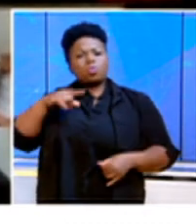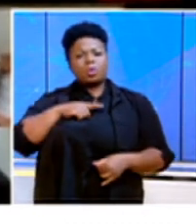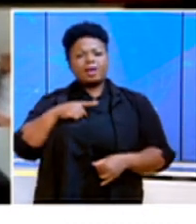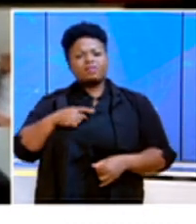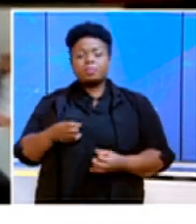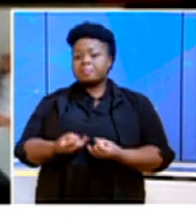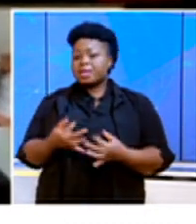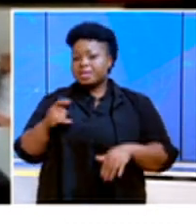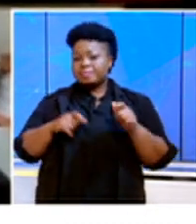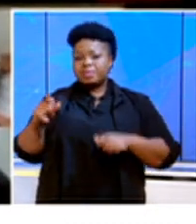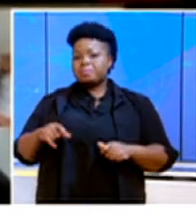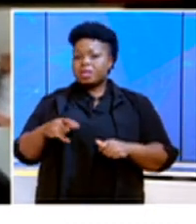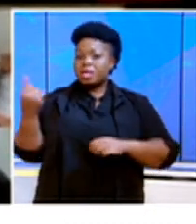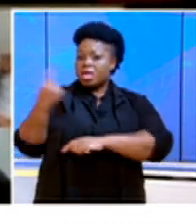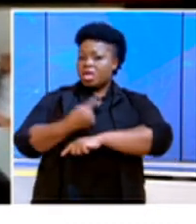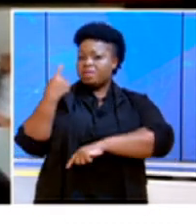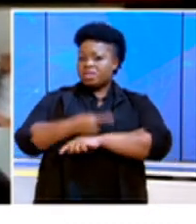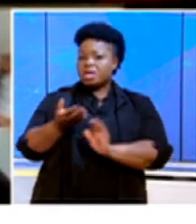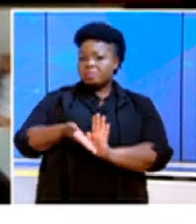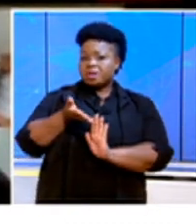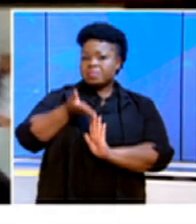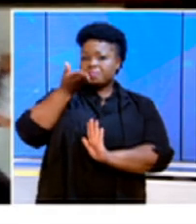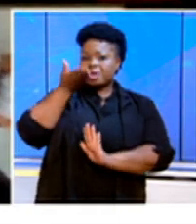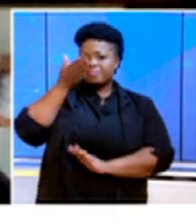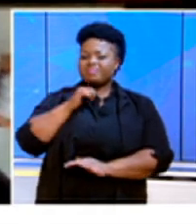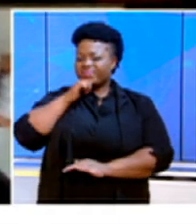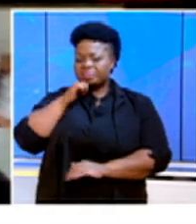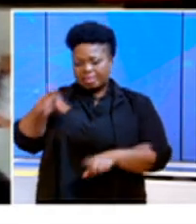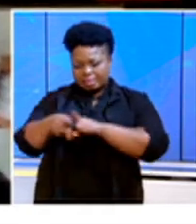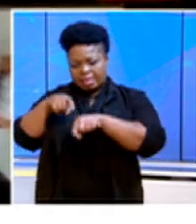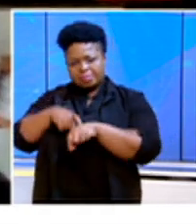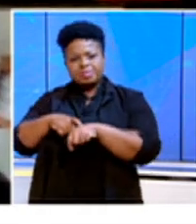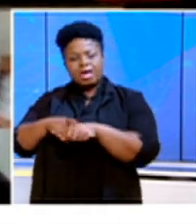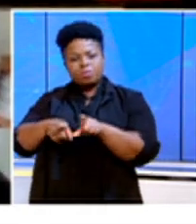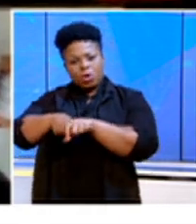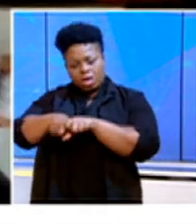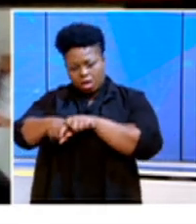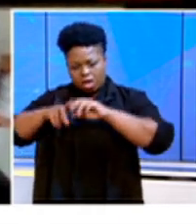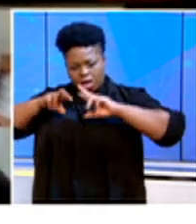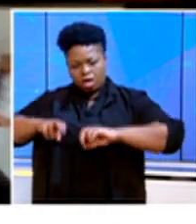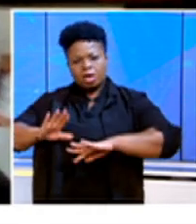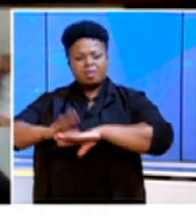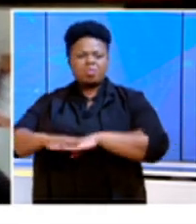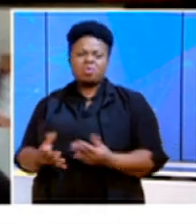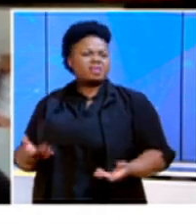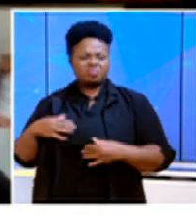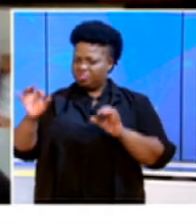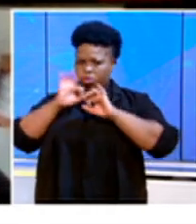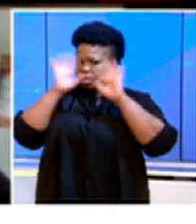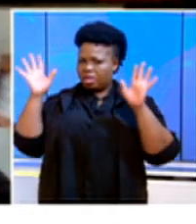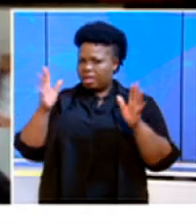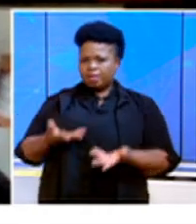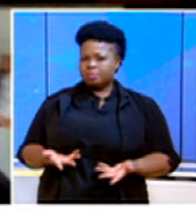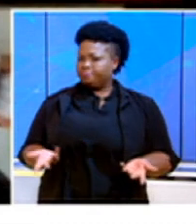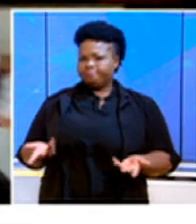rate of vaccinations per day up beyond the trial. So it's very unclear from quite a lot of people as to why, in fact,